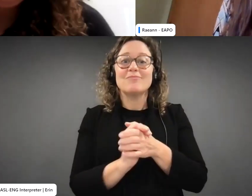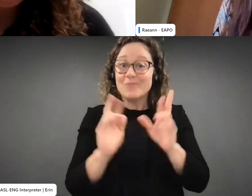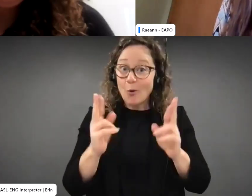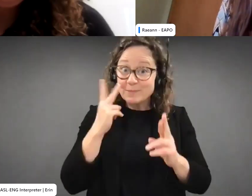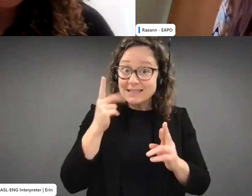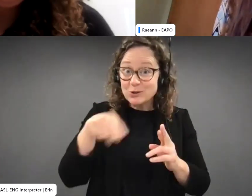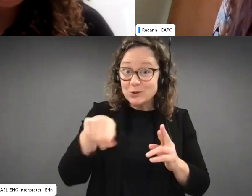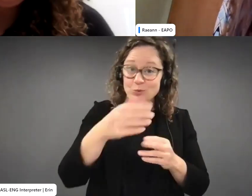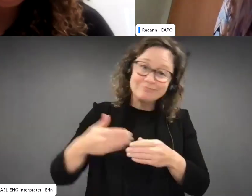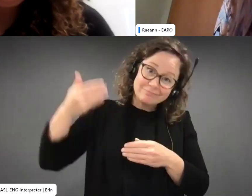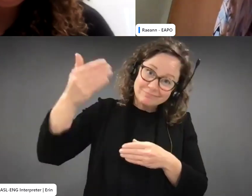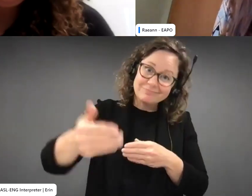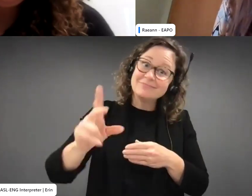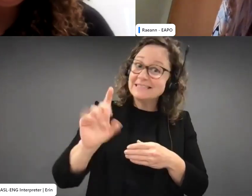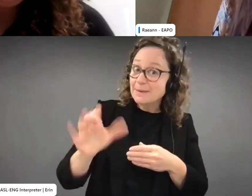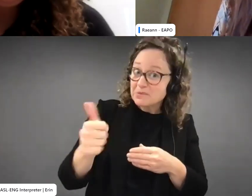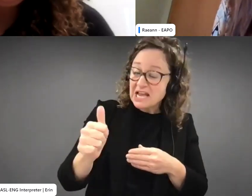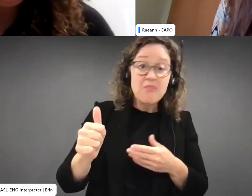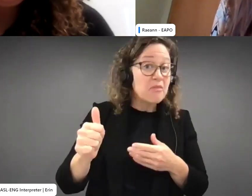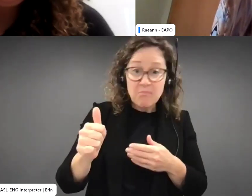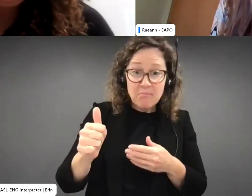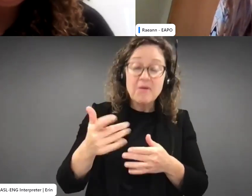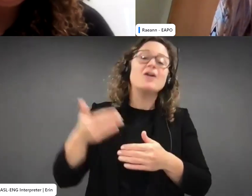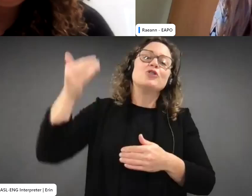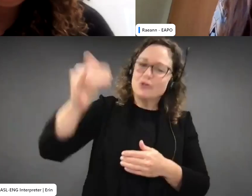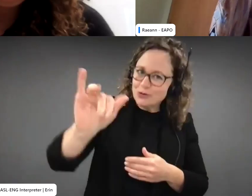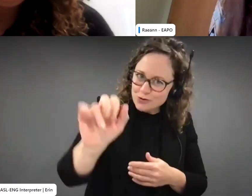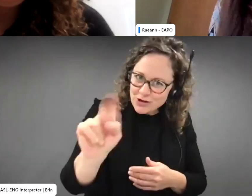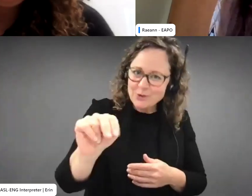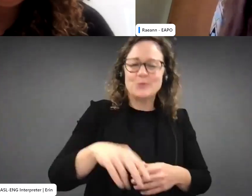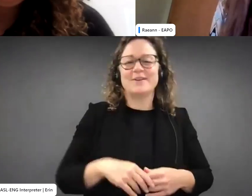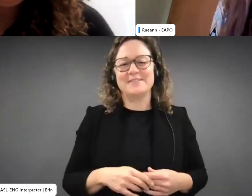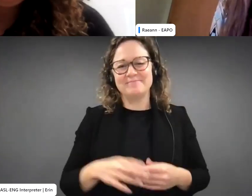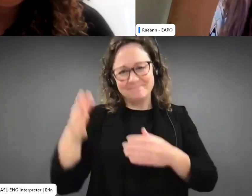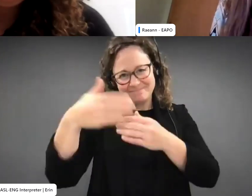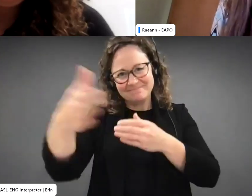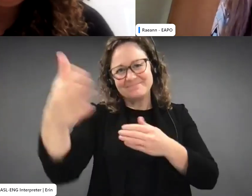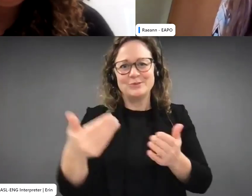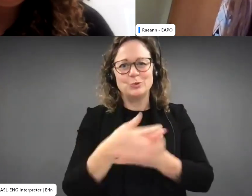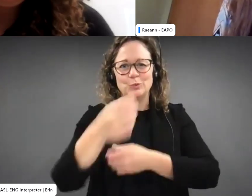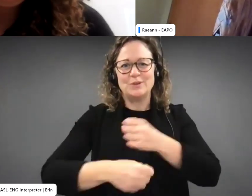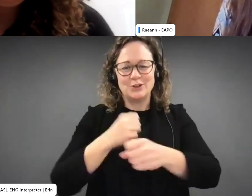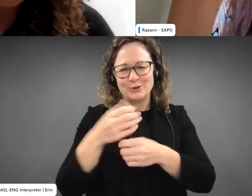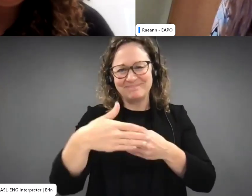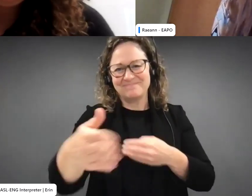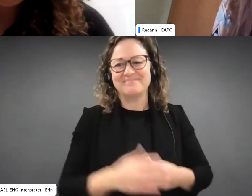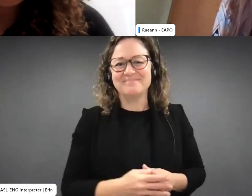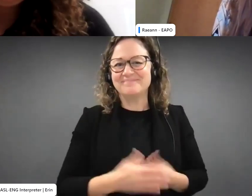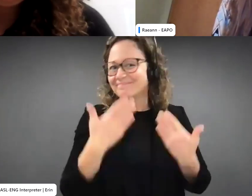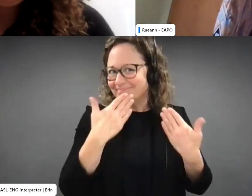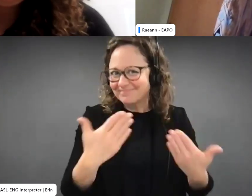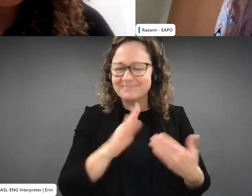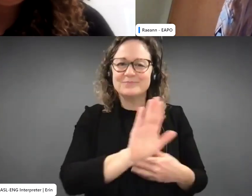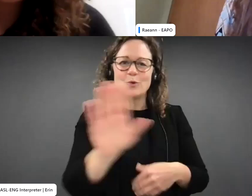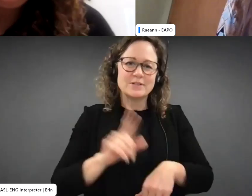everybody, if not the next webinar, or next in December, if not in the new year. So thank you again for your time,